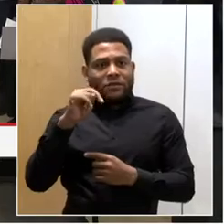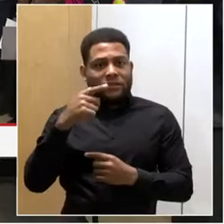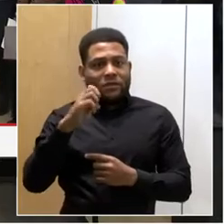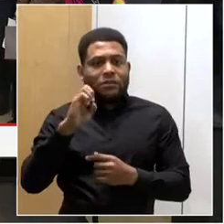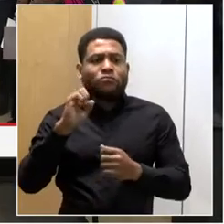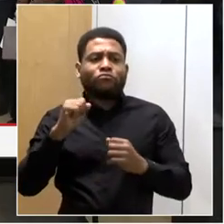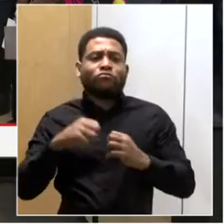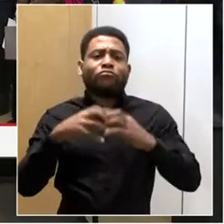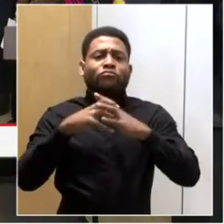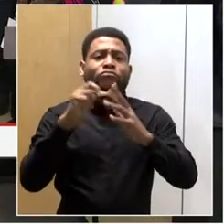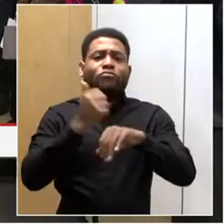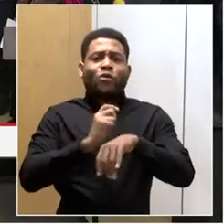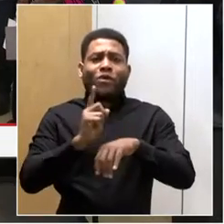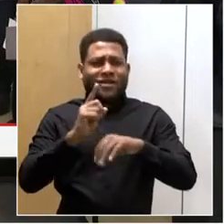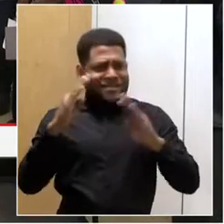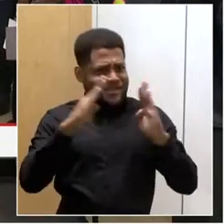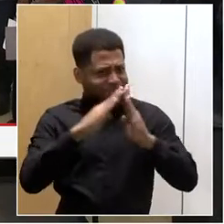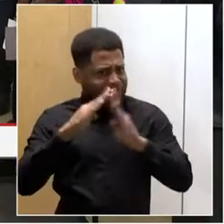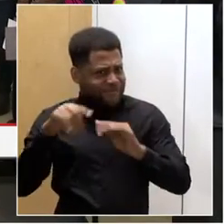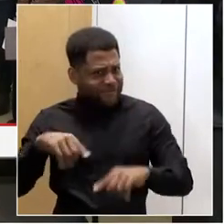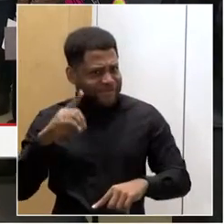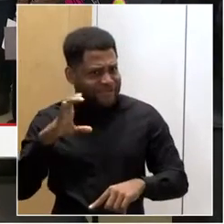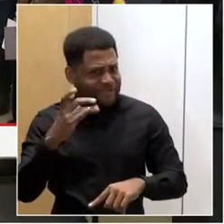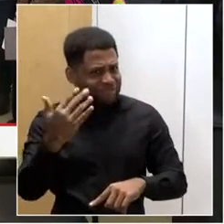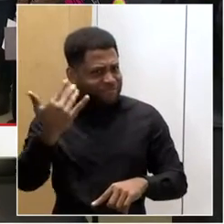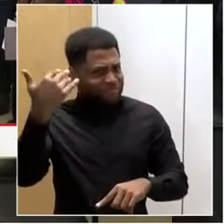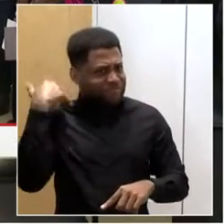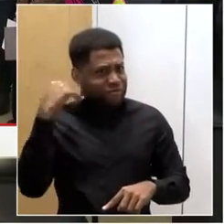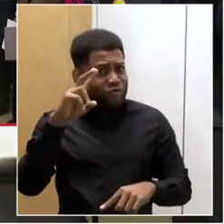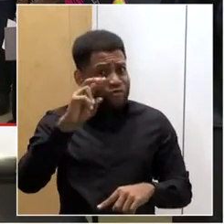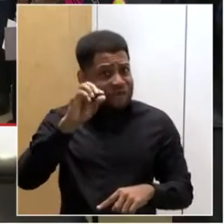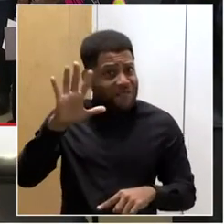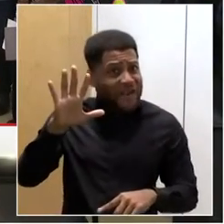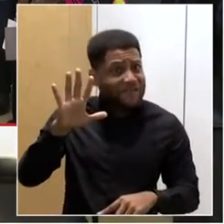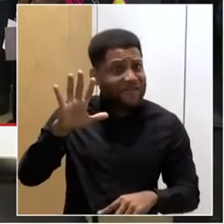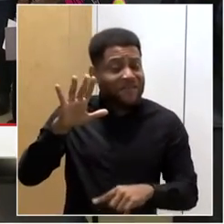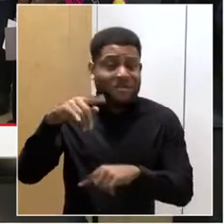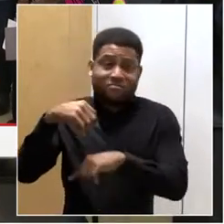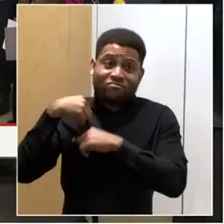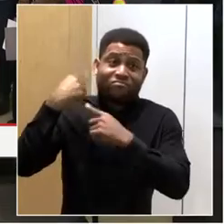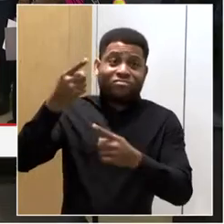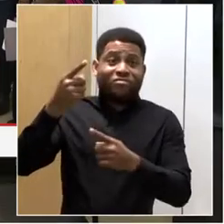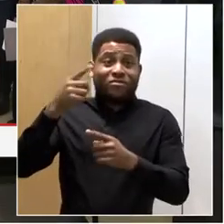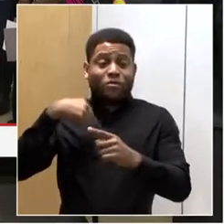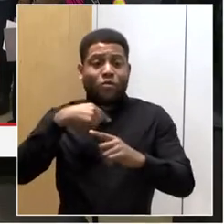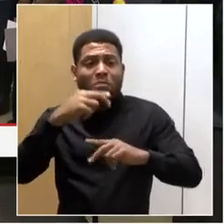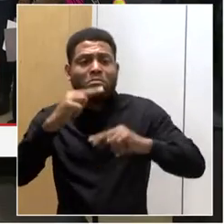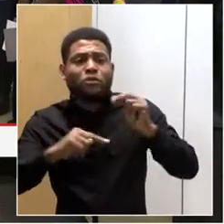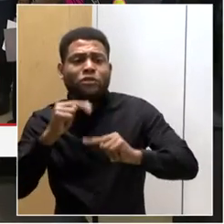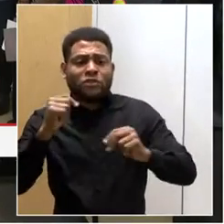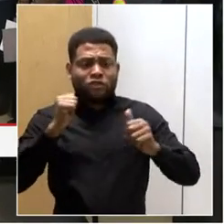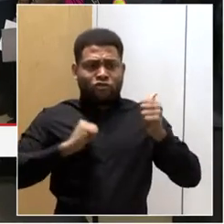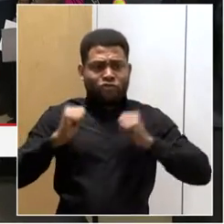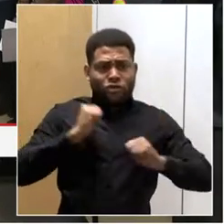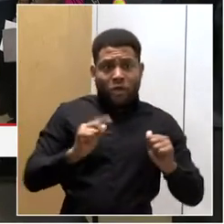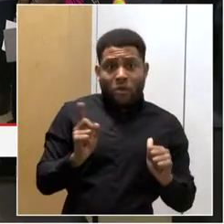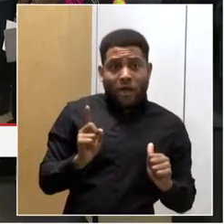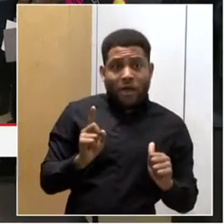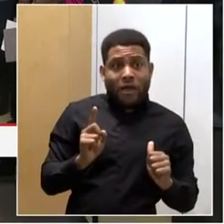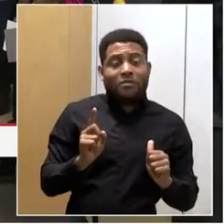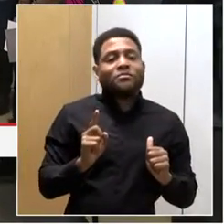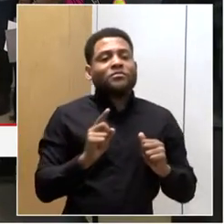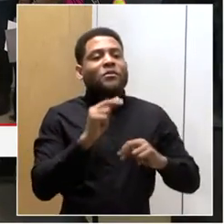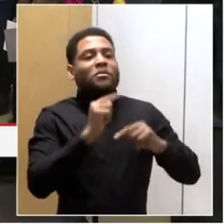downtown DC in 2005. Since then, we have built theaters and vacant properties across the district, welcoming